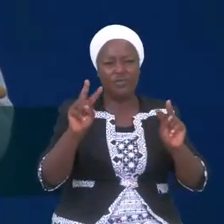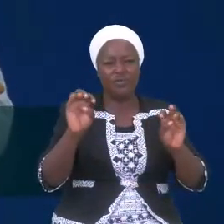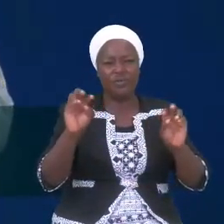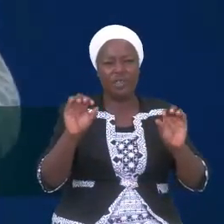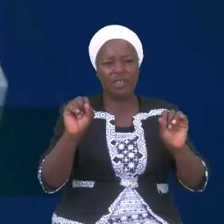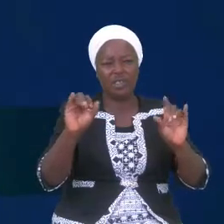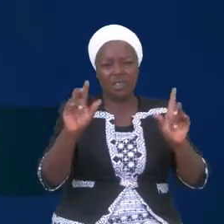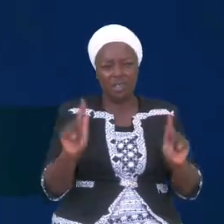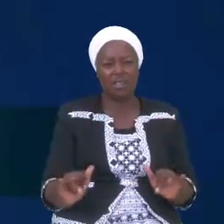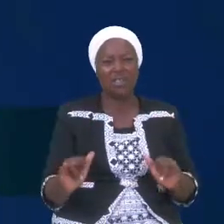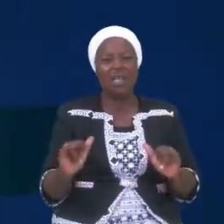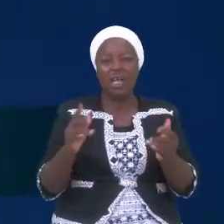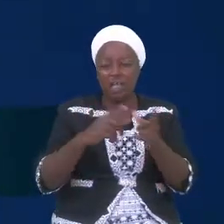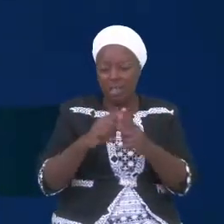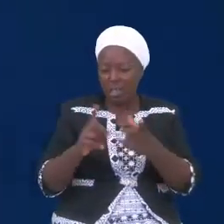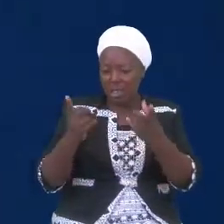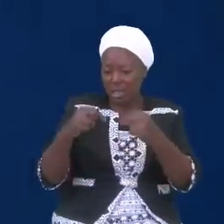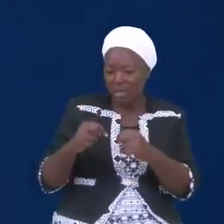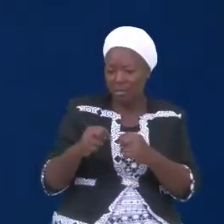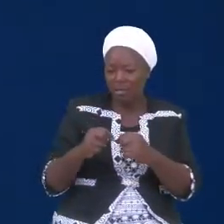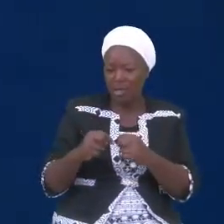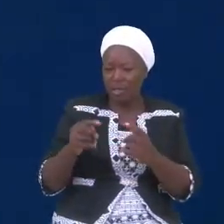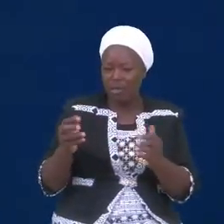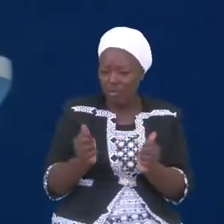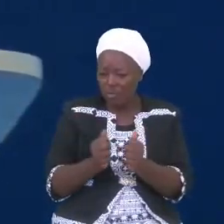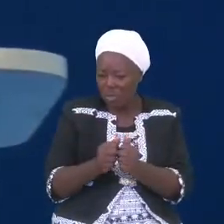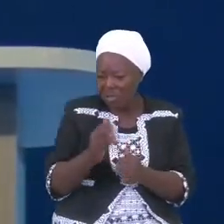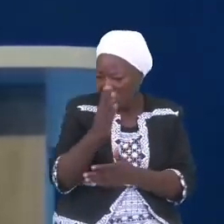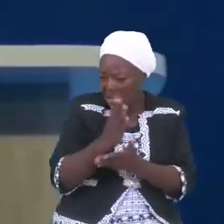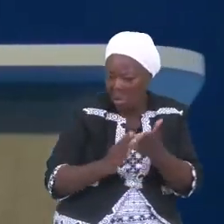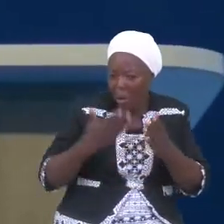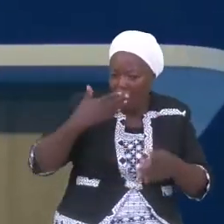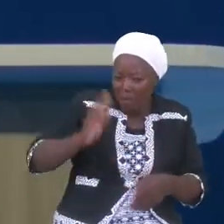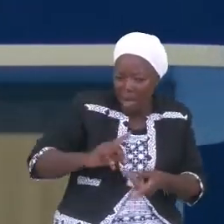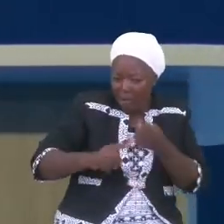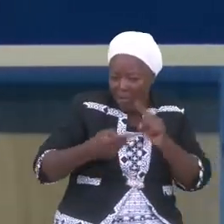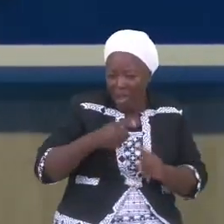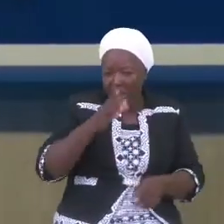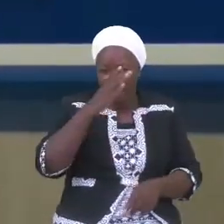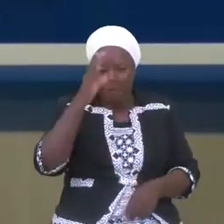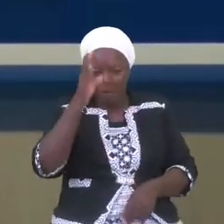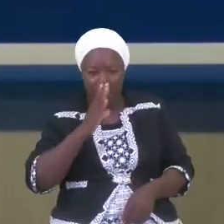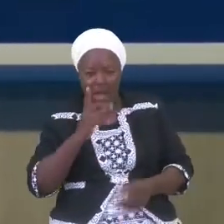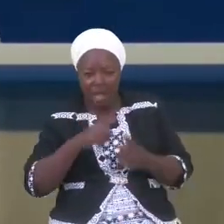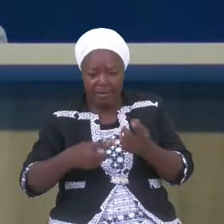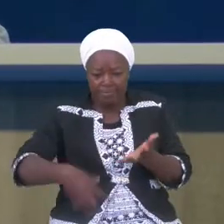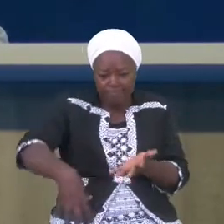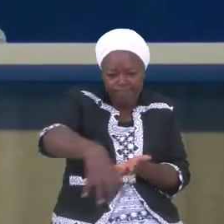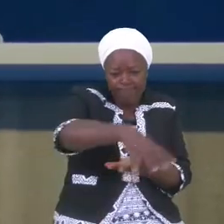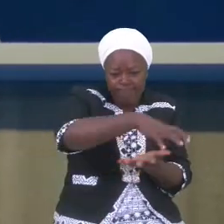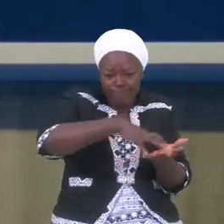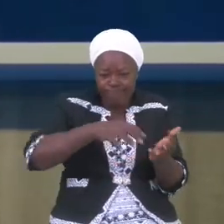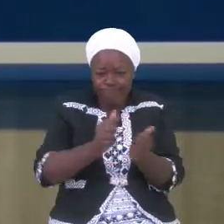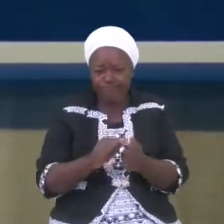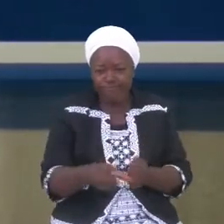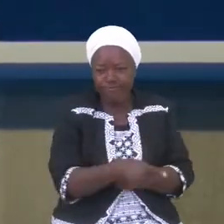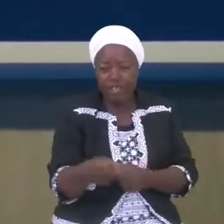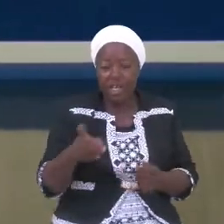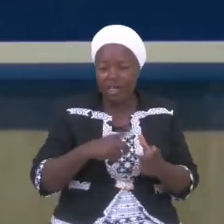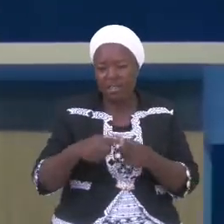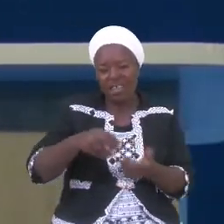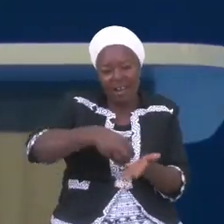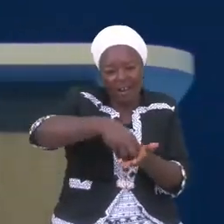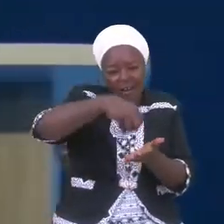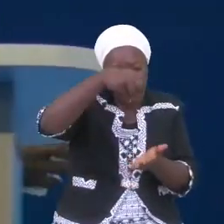across gang, cult, and mingled with them and